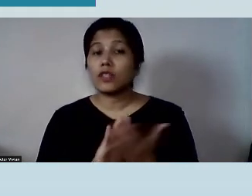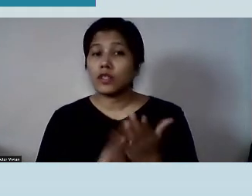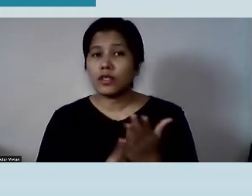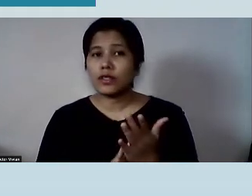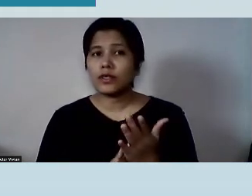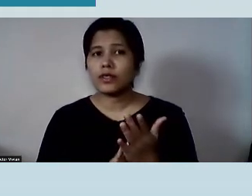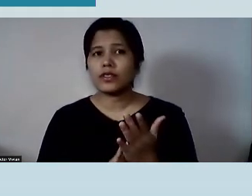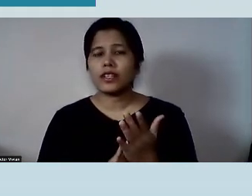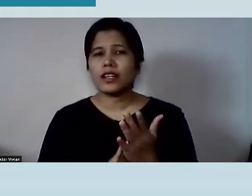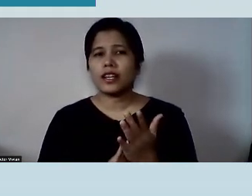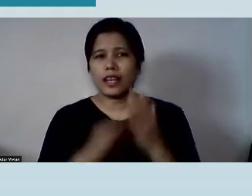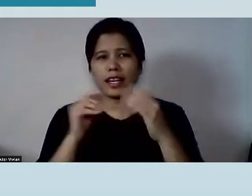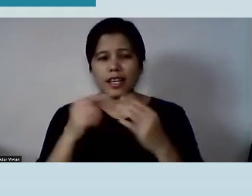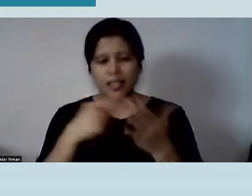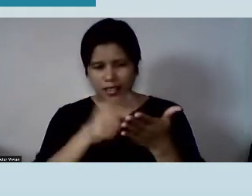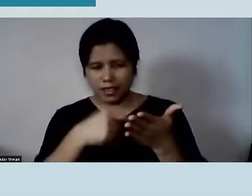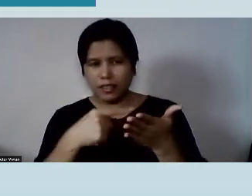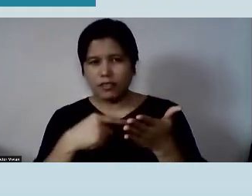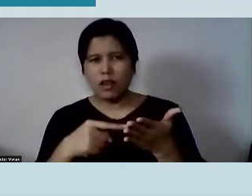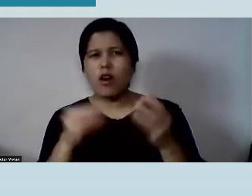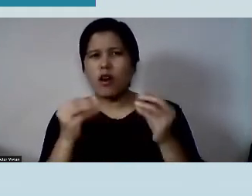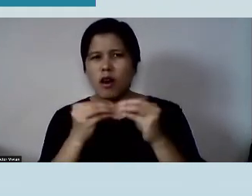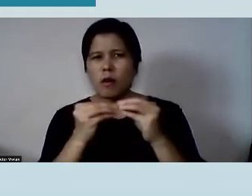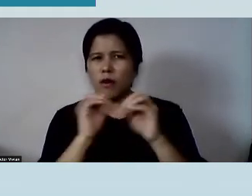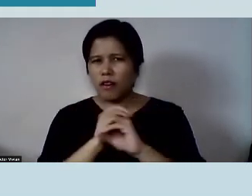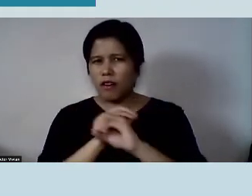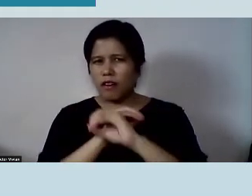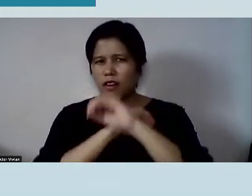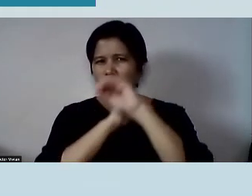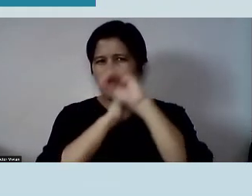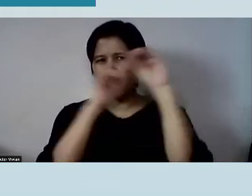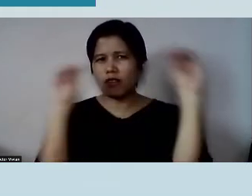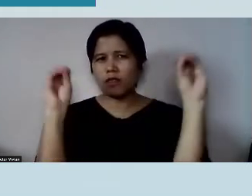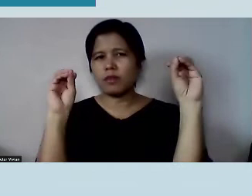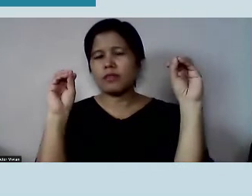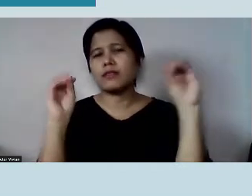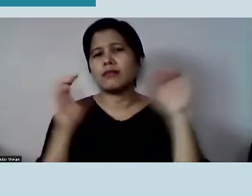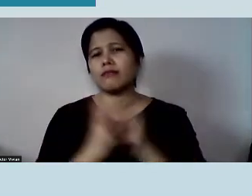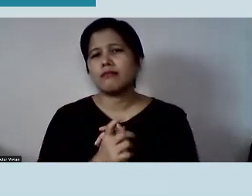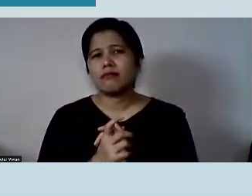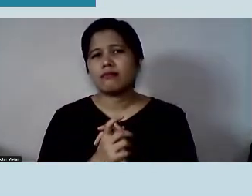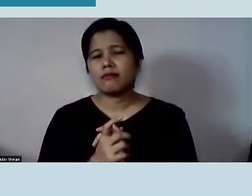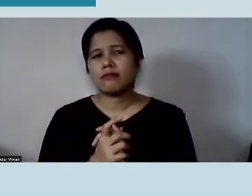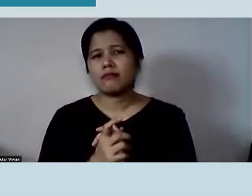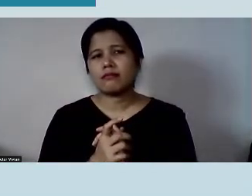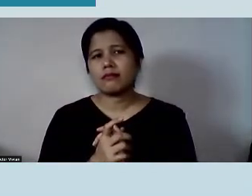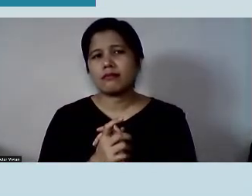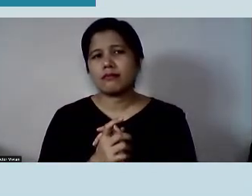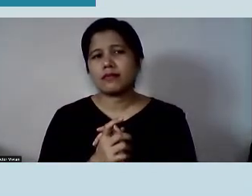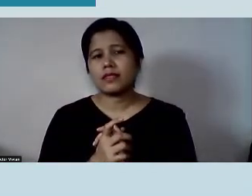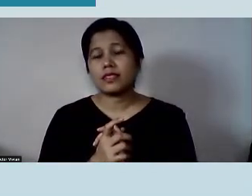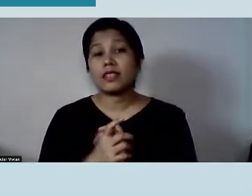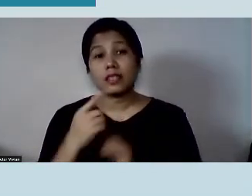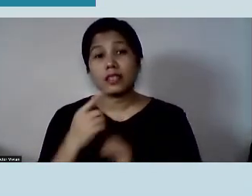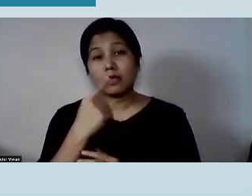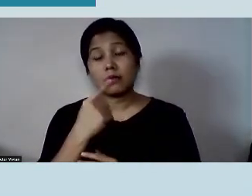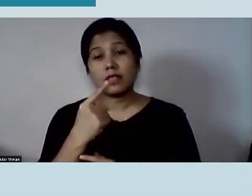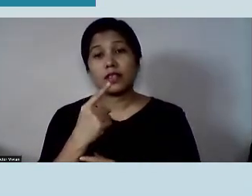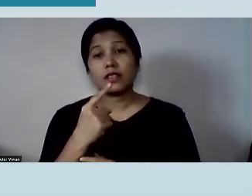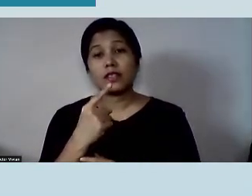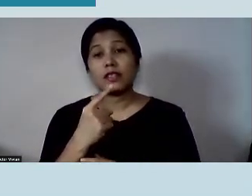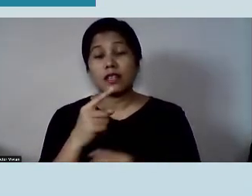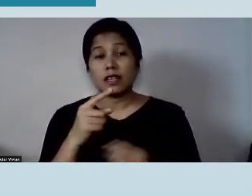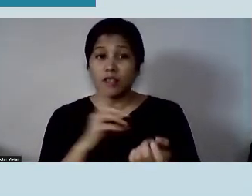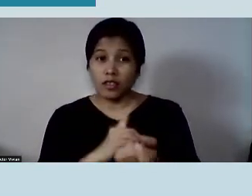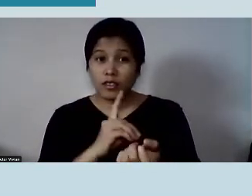easier simply because it is more obvious in older children. So as I mentioned, pediatricians,